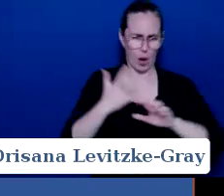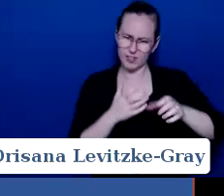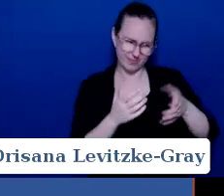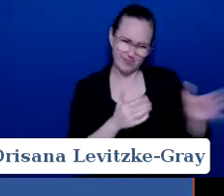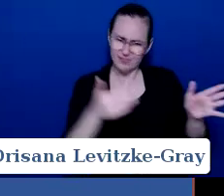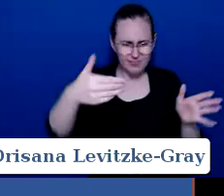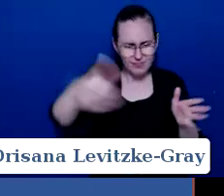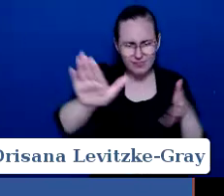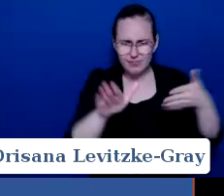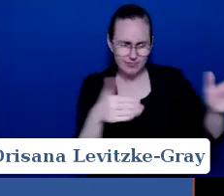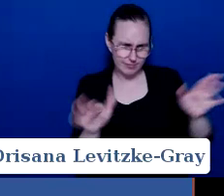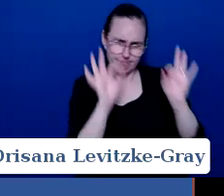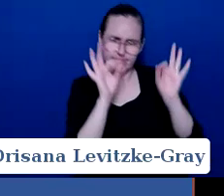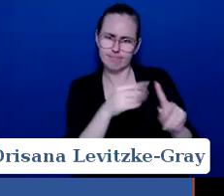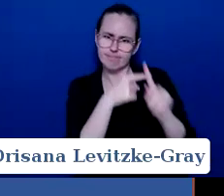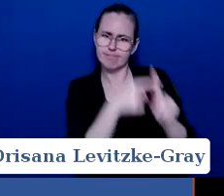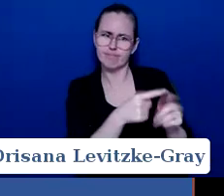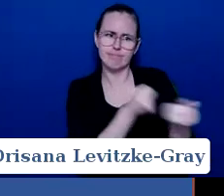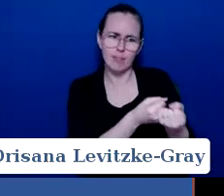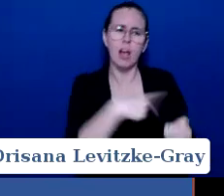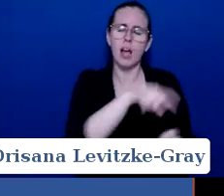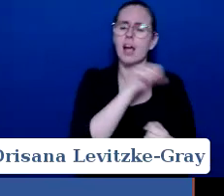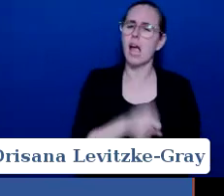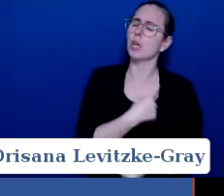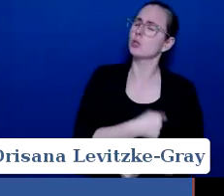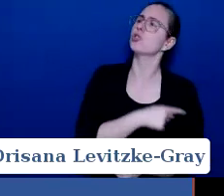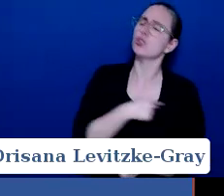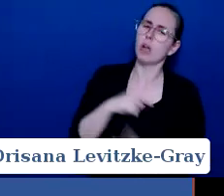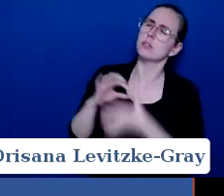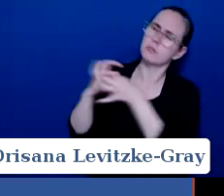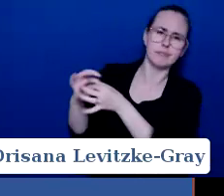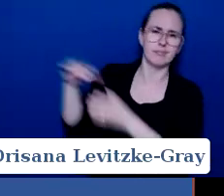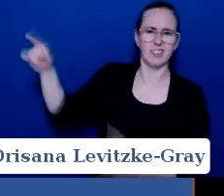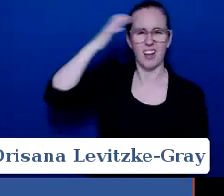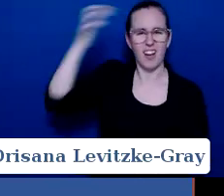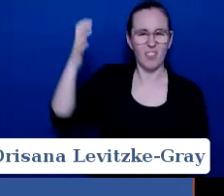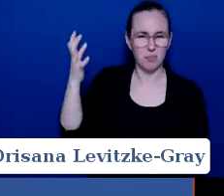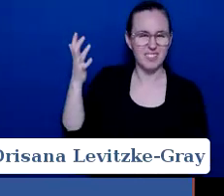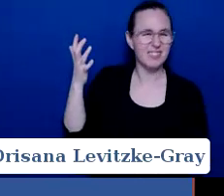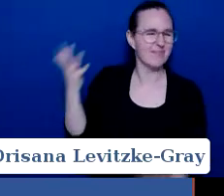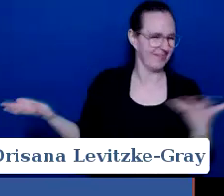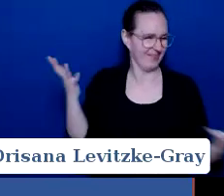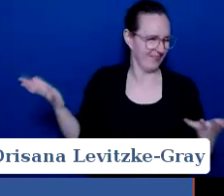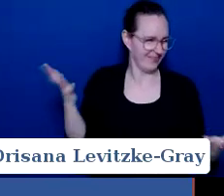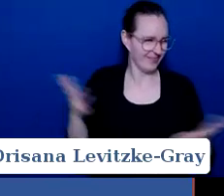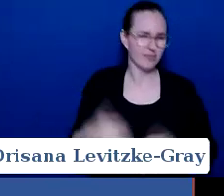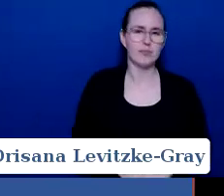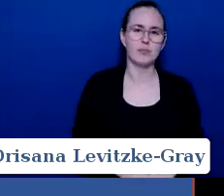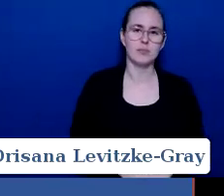different ways of doing that depending on the context. And this is what we will hear from our colleagues from Cambodia and Armenia. Over.